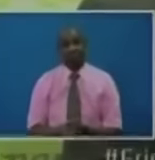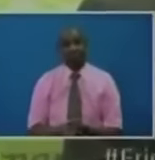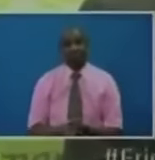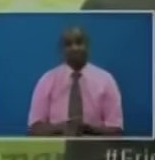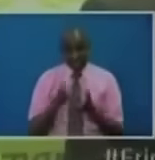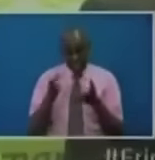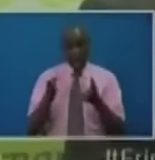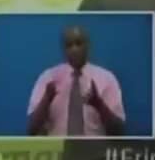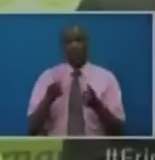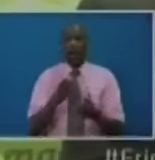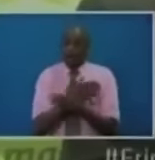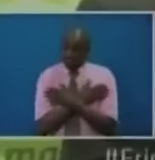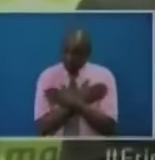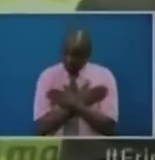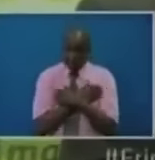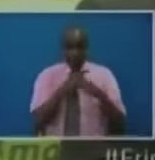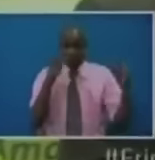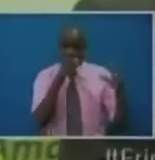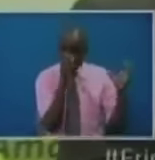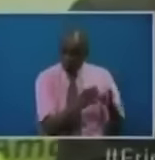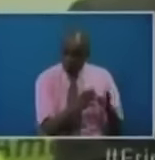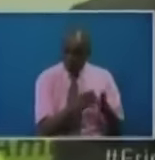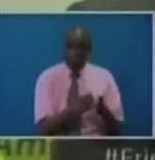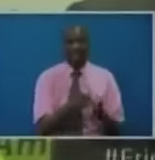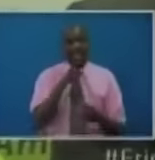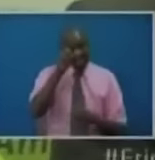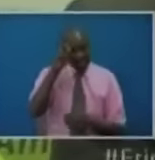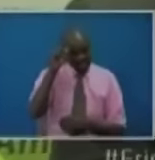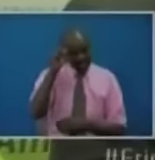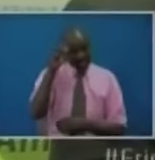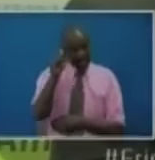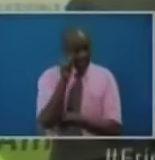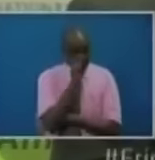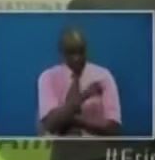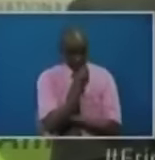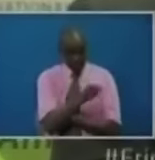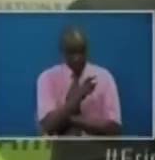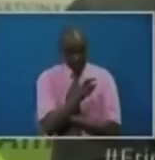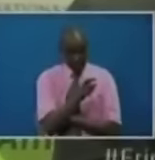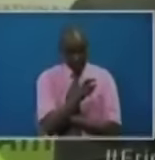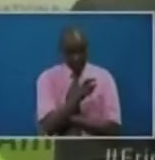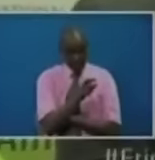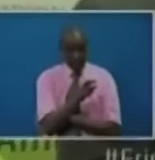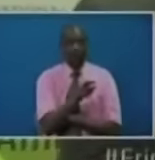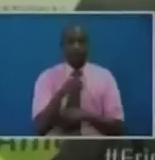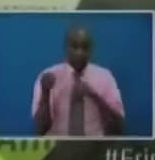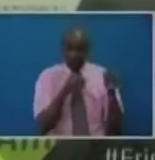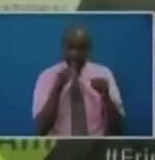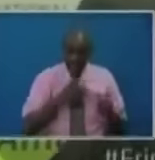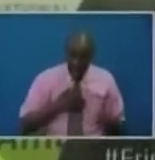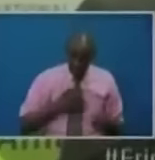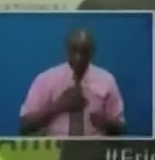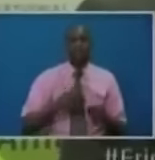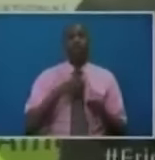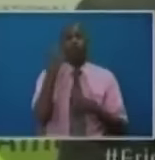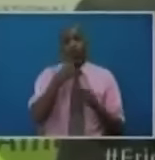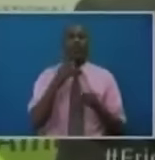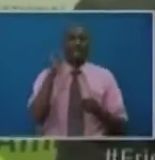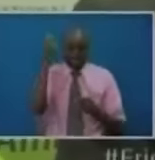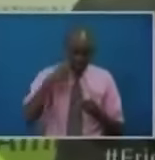in opposition, that the National Super Alliance, NASA, movement belongs to